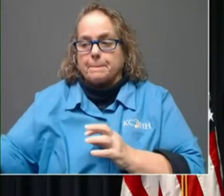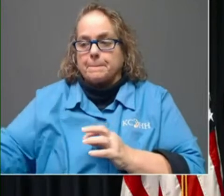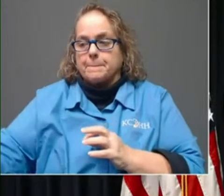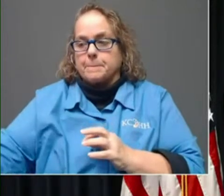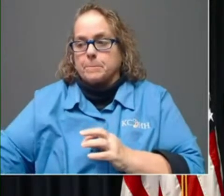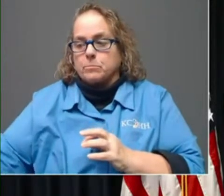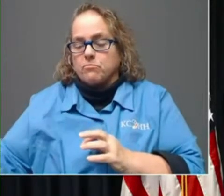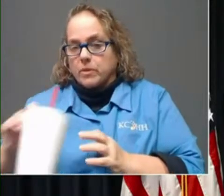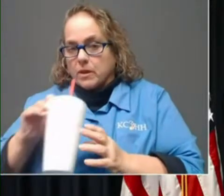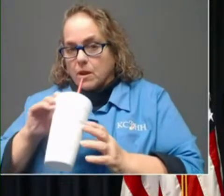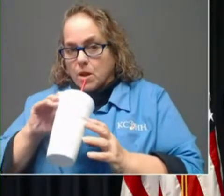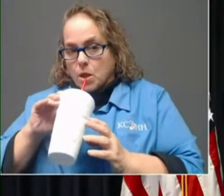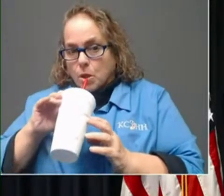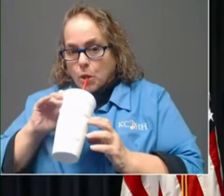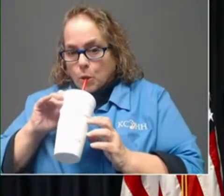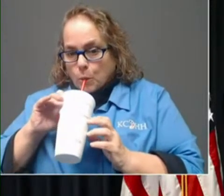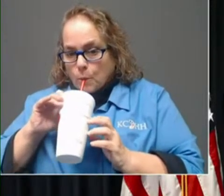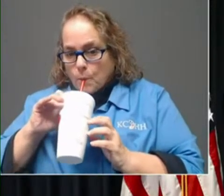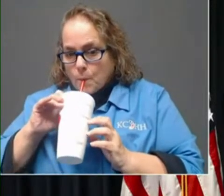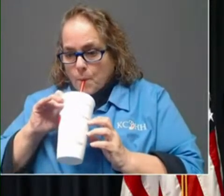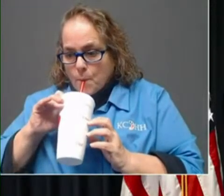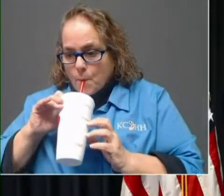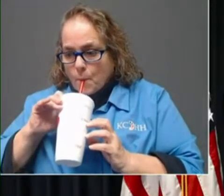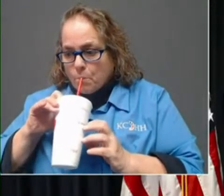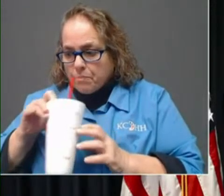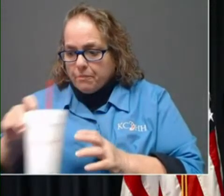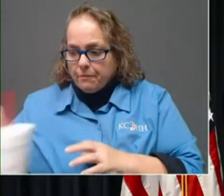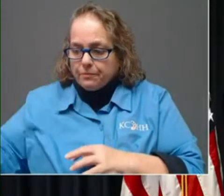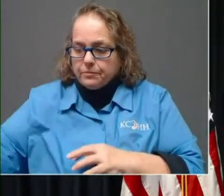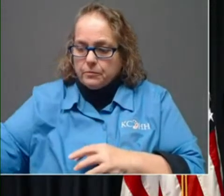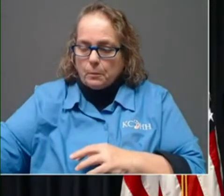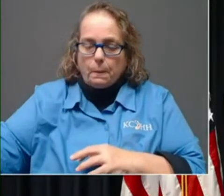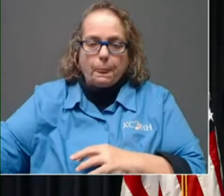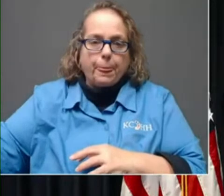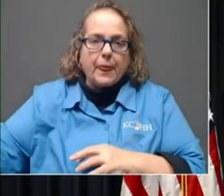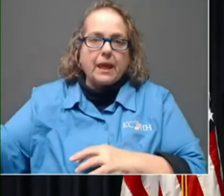Maybe we lost Mike. Michael Cadigan from Spectrum.